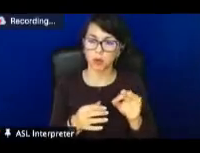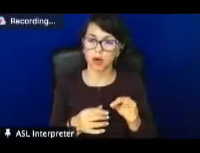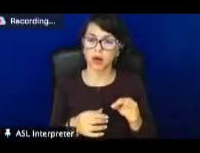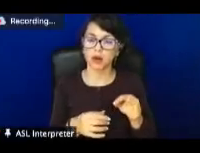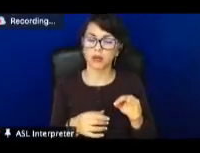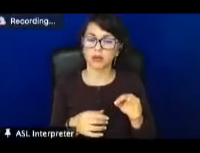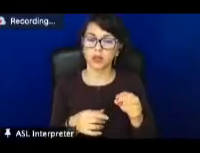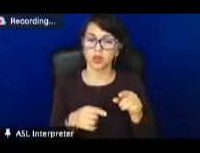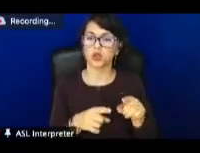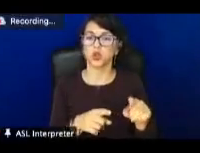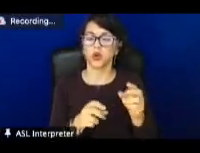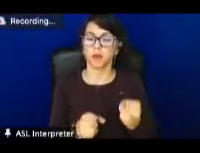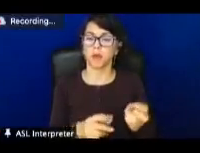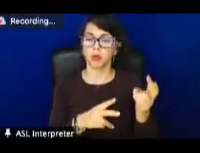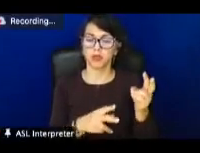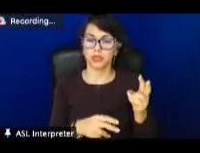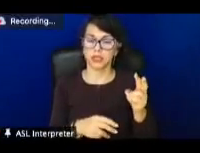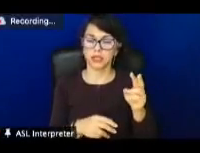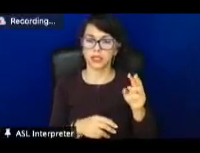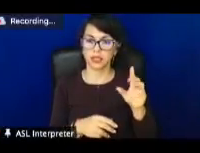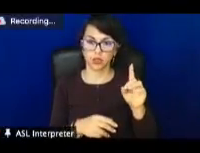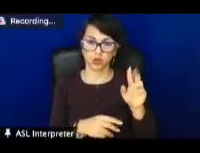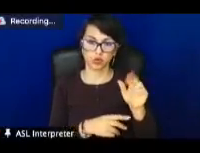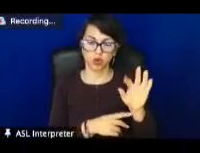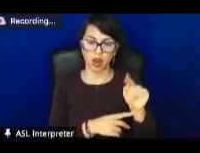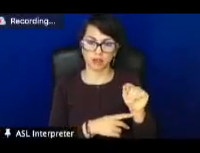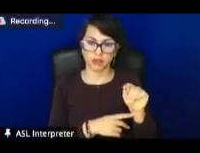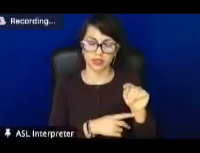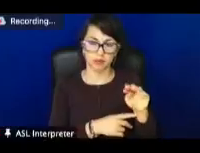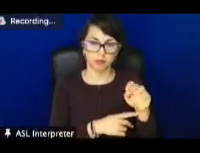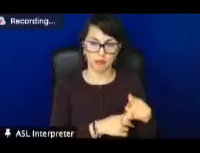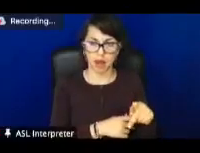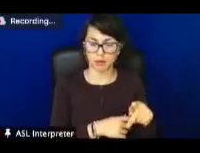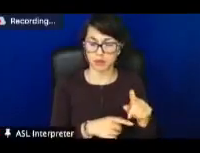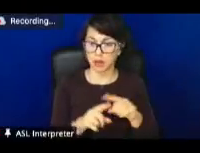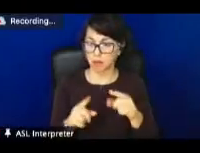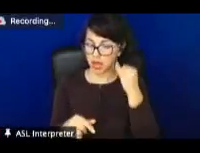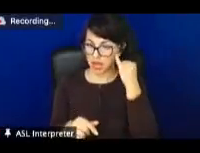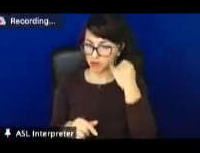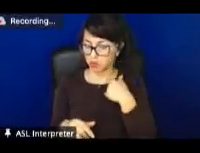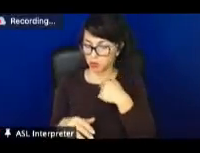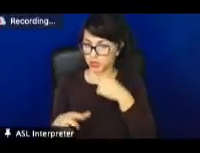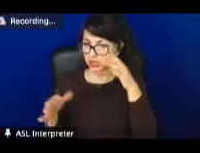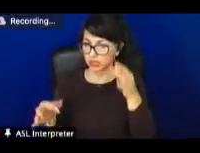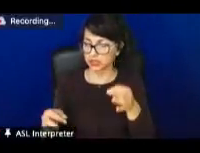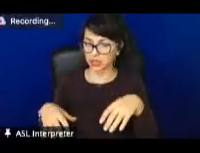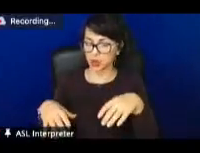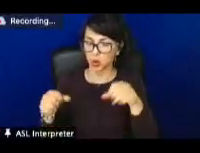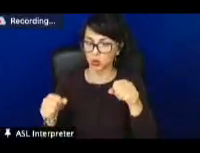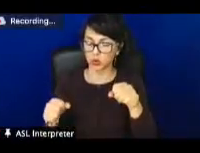meetings, what would those look like? And I don't recall how the previous commission did that, if they had public